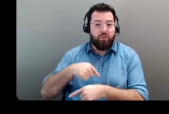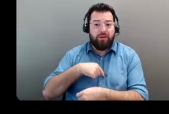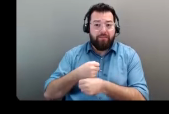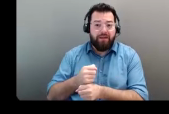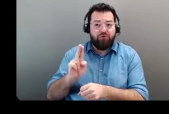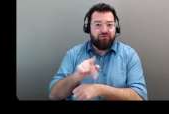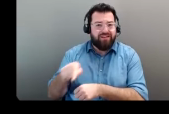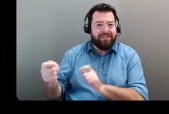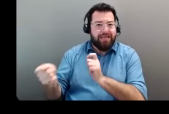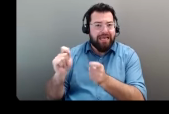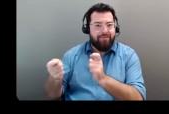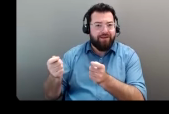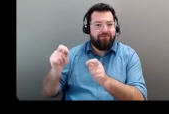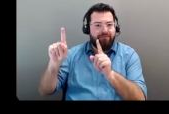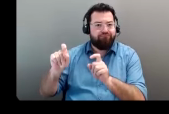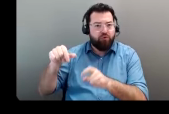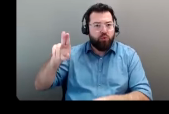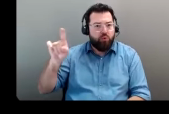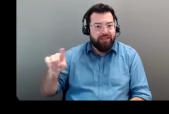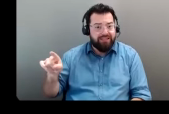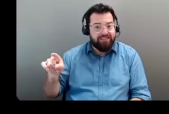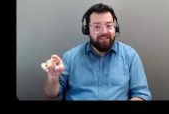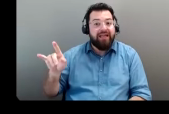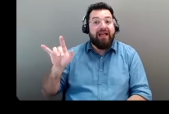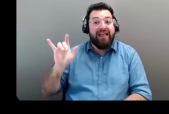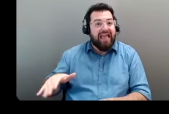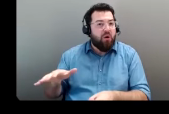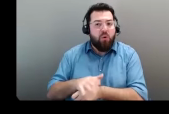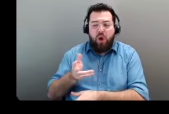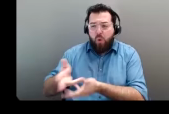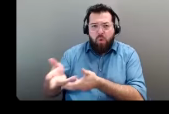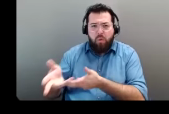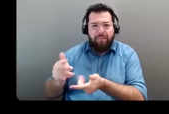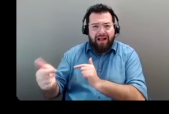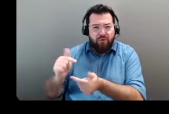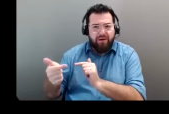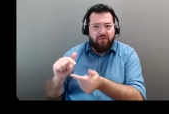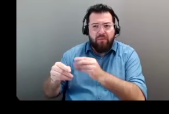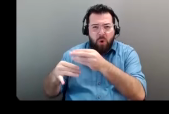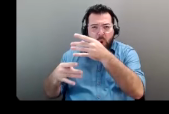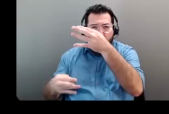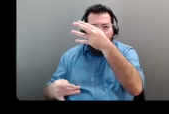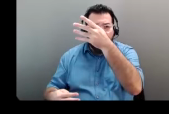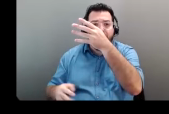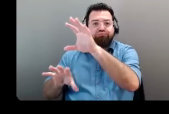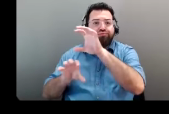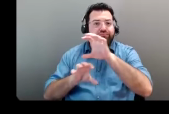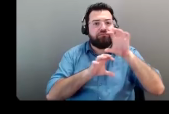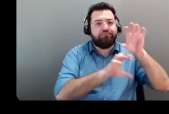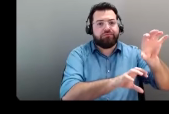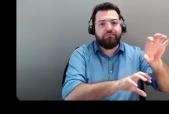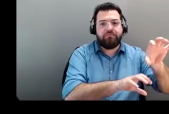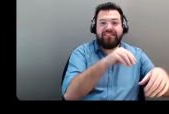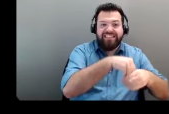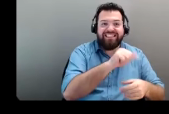adaptive quizzing. I then take that whole session and I send it over to AI. So first I use AI to create it, right? So I take